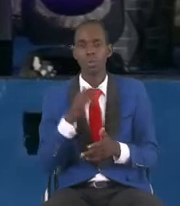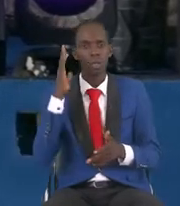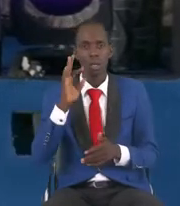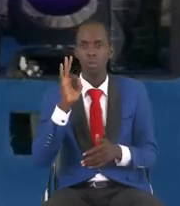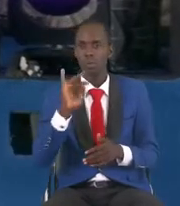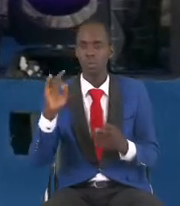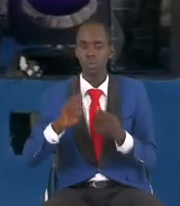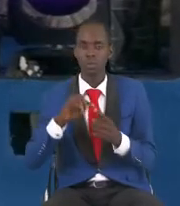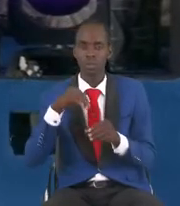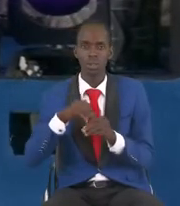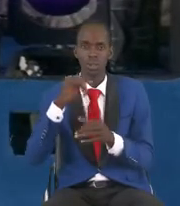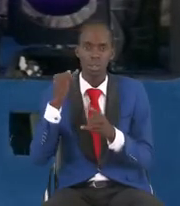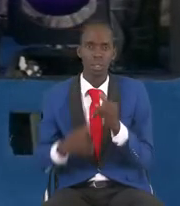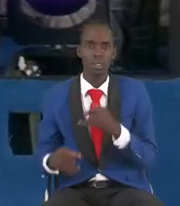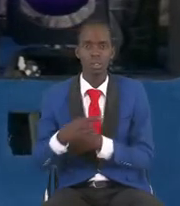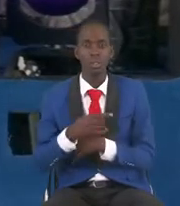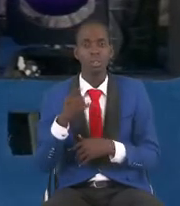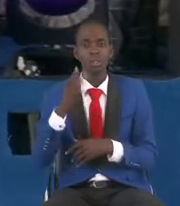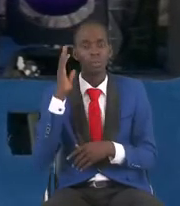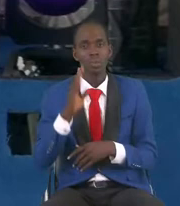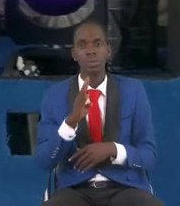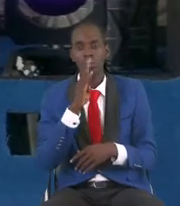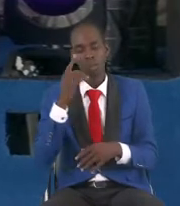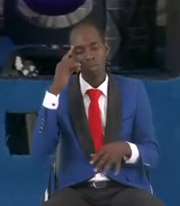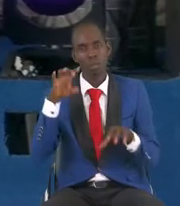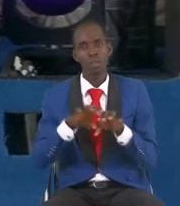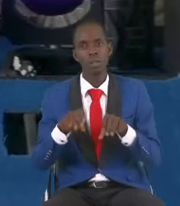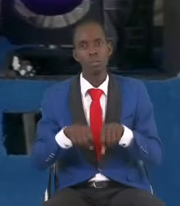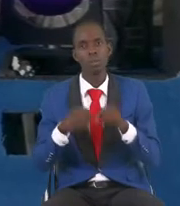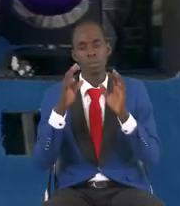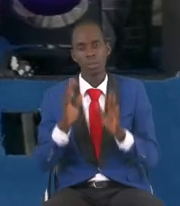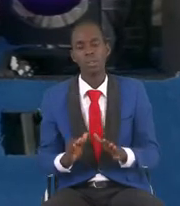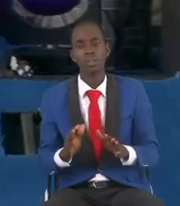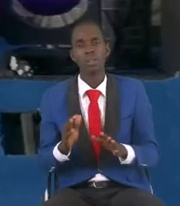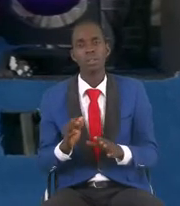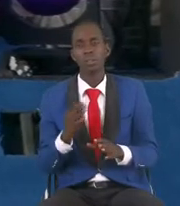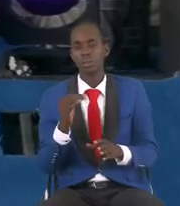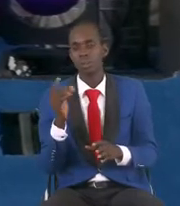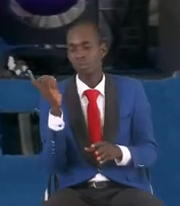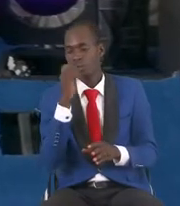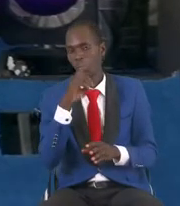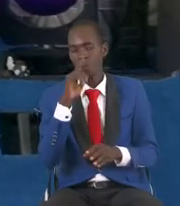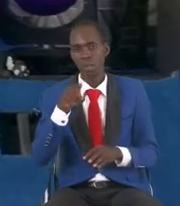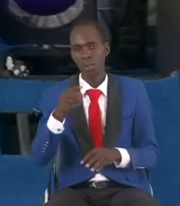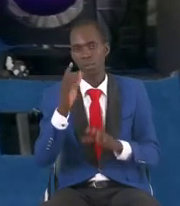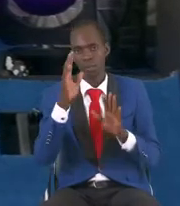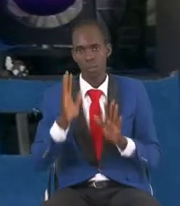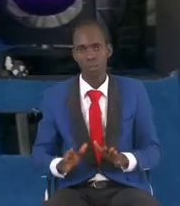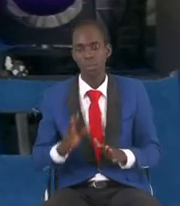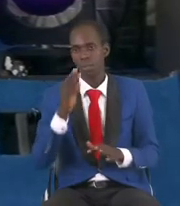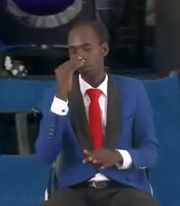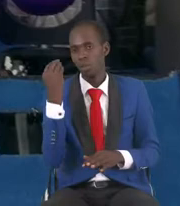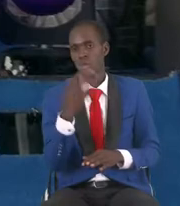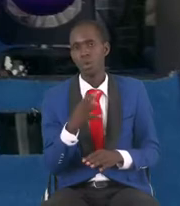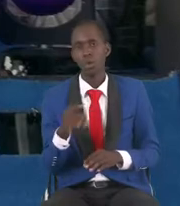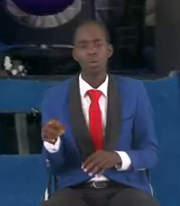says there'll be truth breakers. There'll be false accusers, incontinent, fierce, despisers of those that